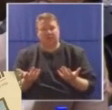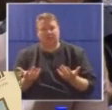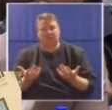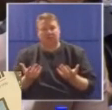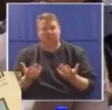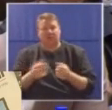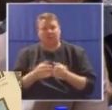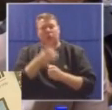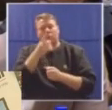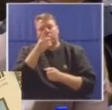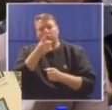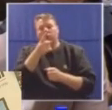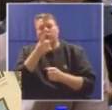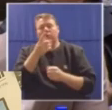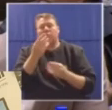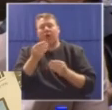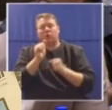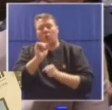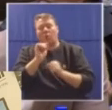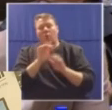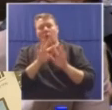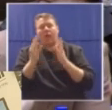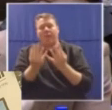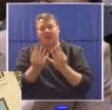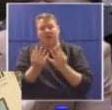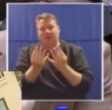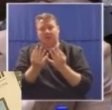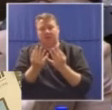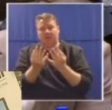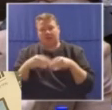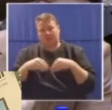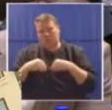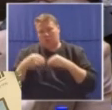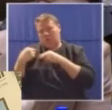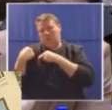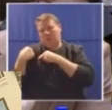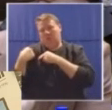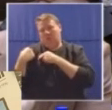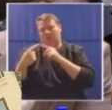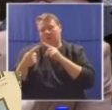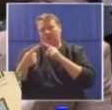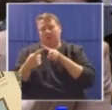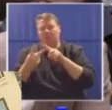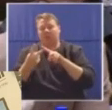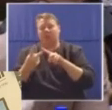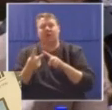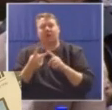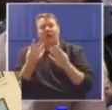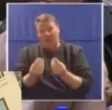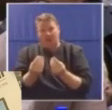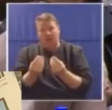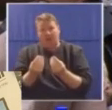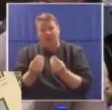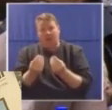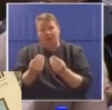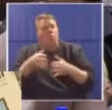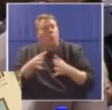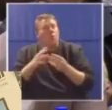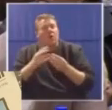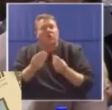the head of state and cabinet take for the energy and resultant economic quagmire our country faces? Thank